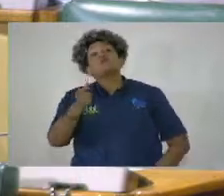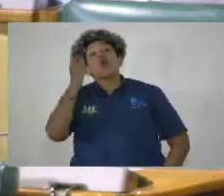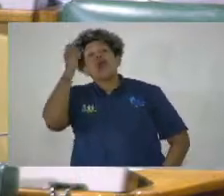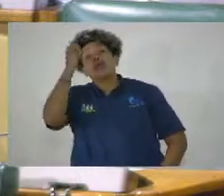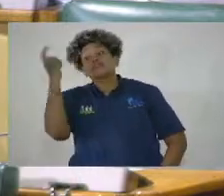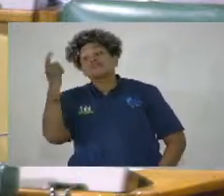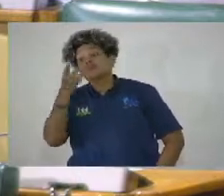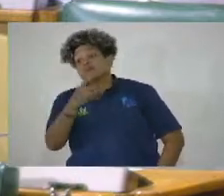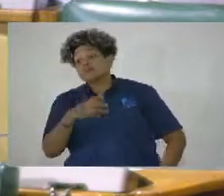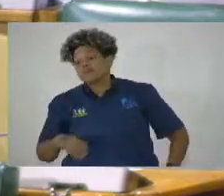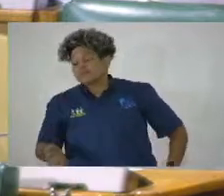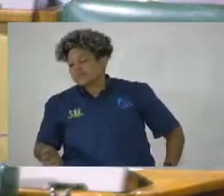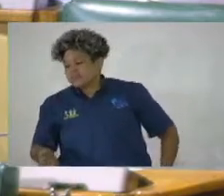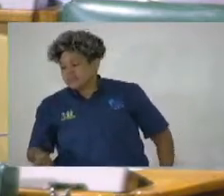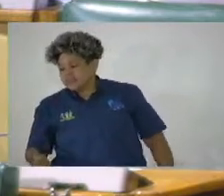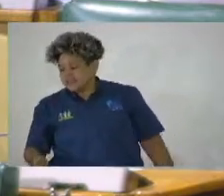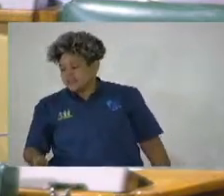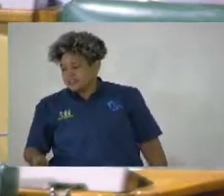That